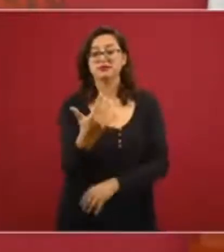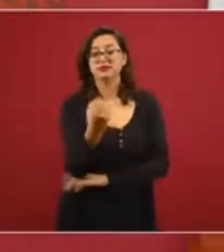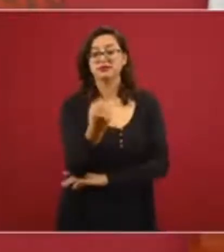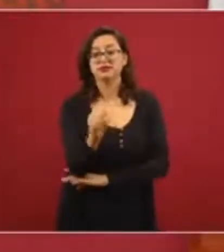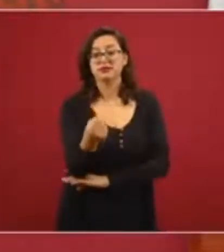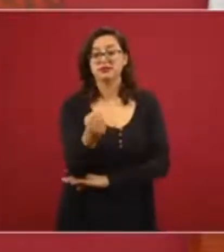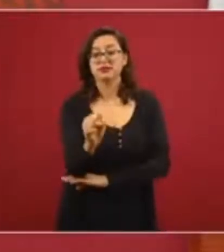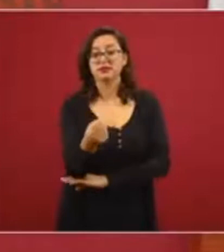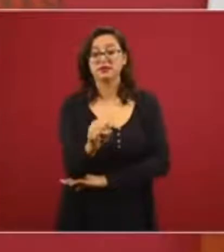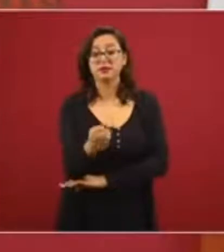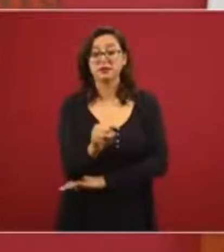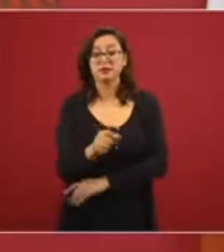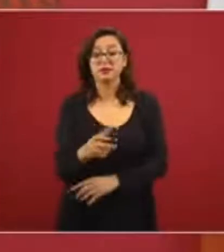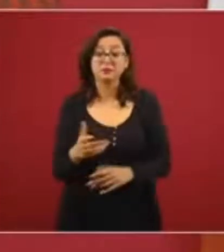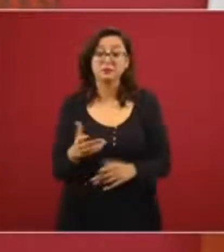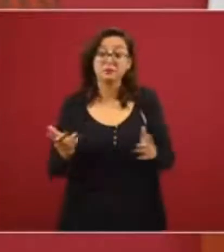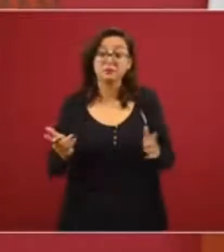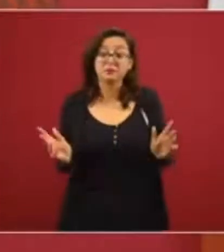Y de casualidad